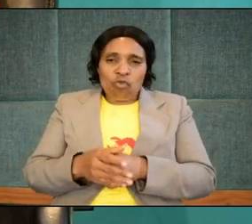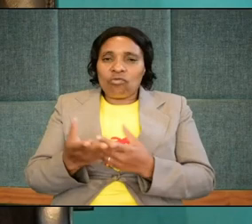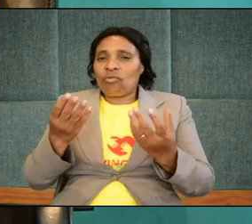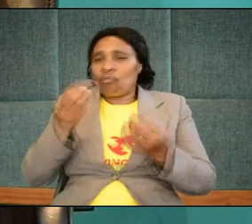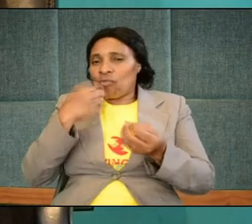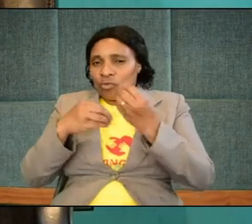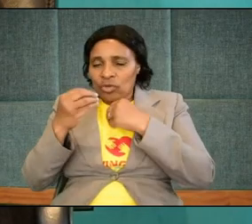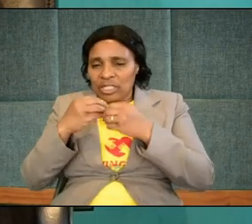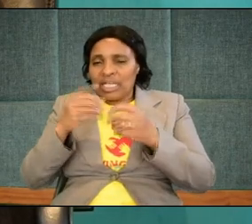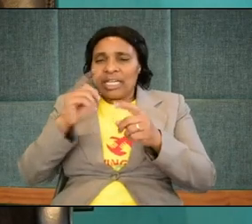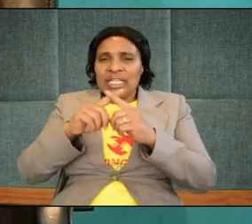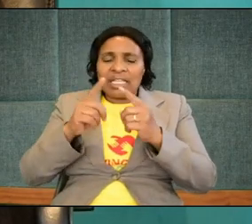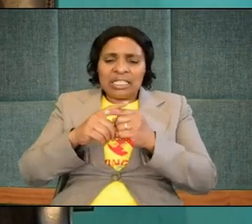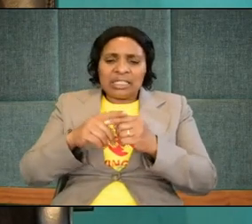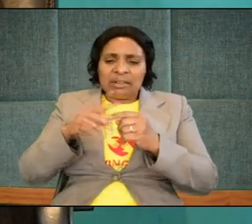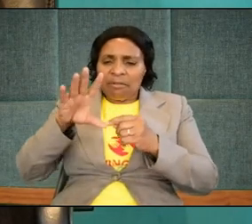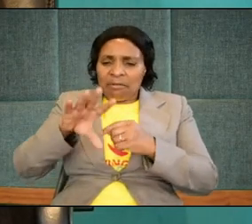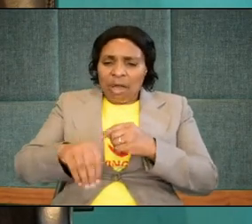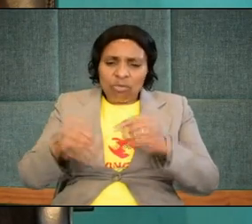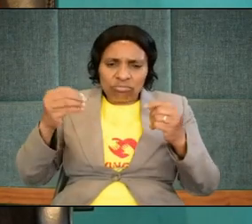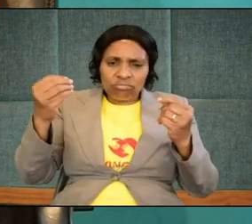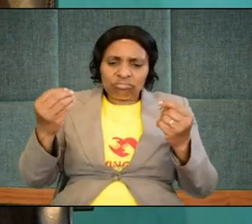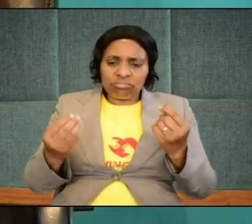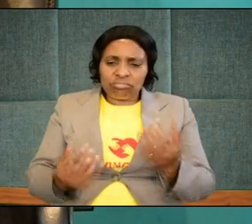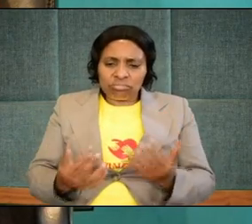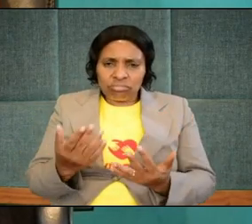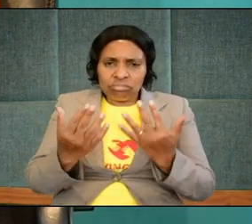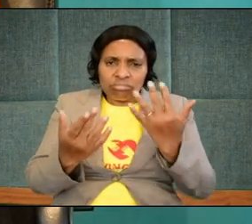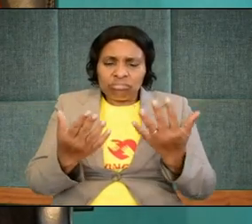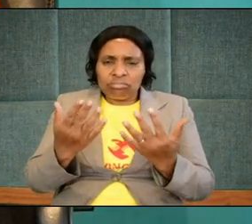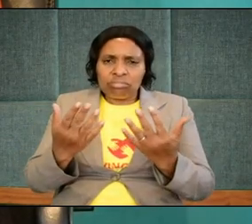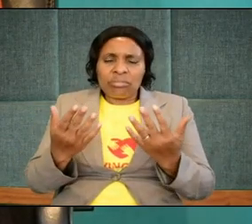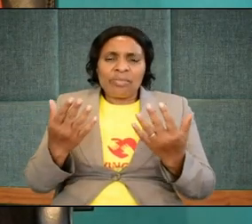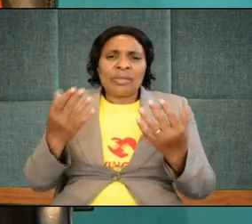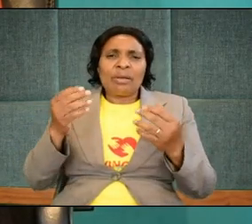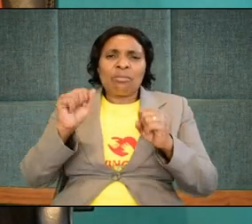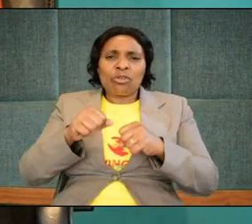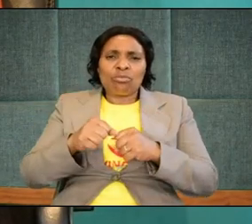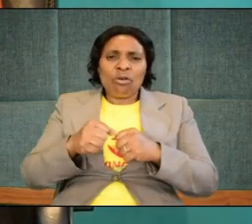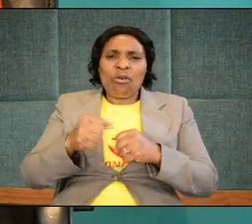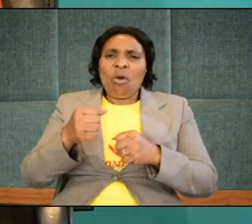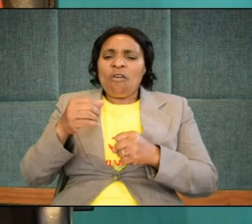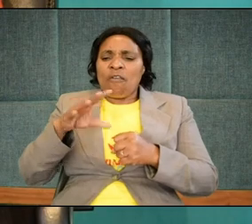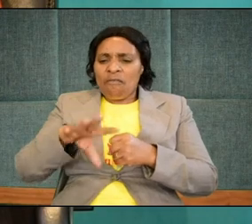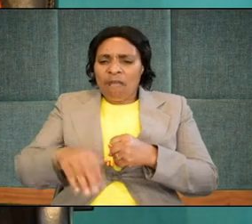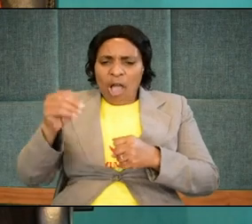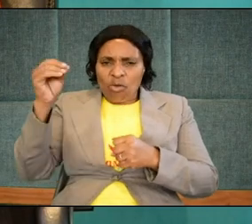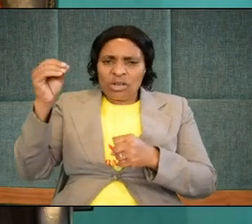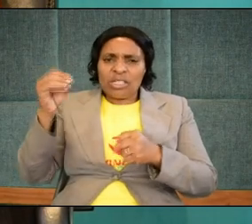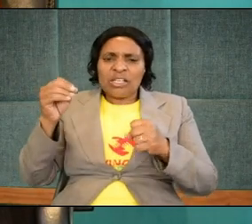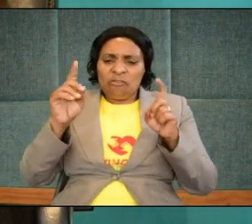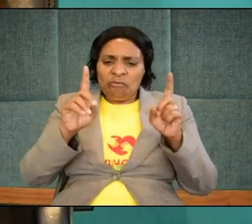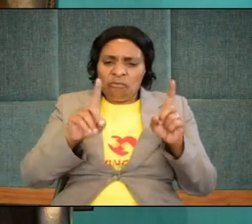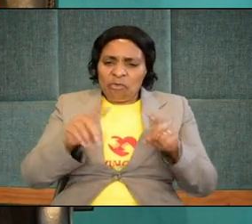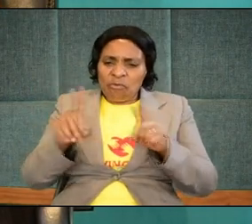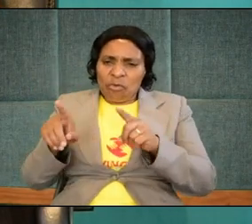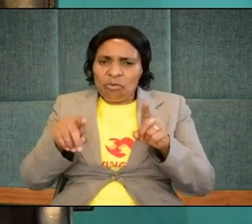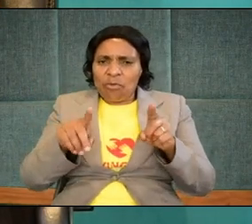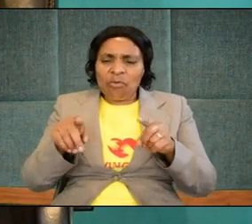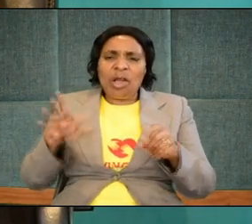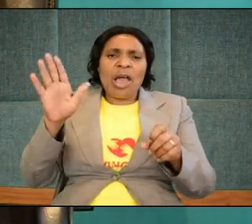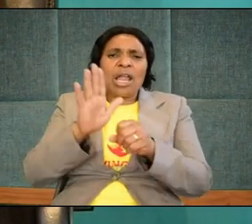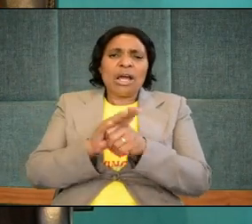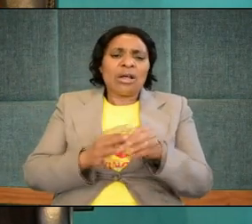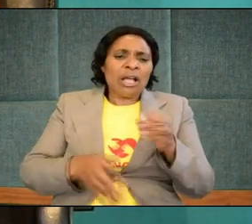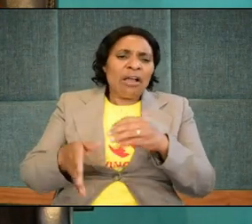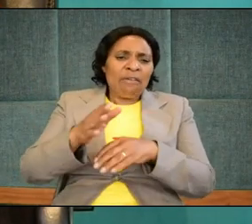they found dew on the ground. And when it dried up, they found white flakes that covered the whole desert floor. So now they